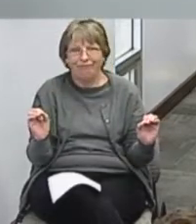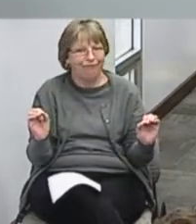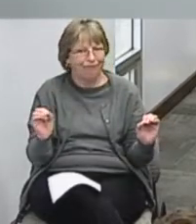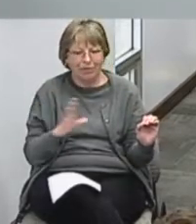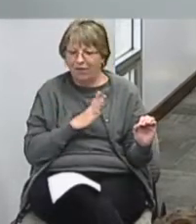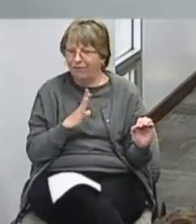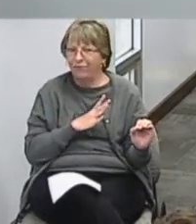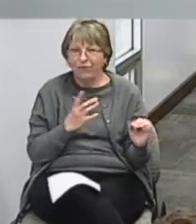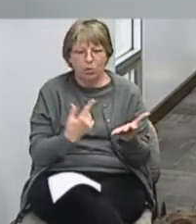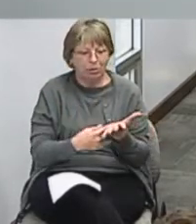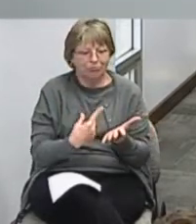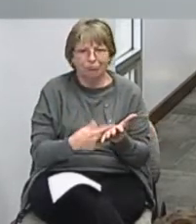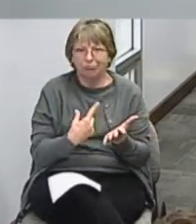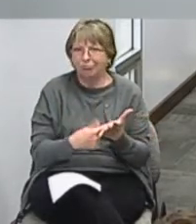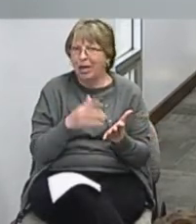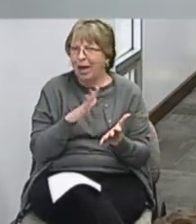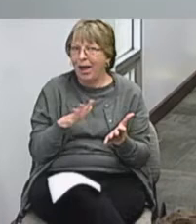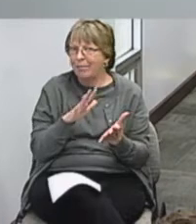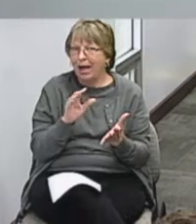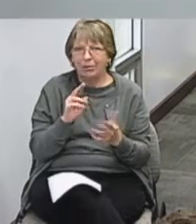formal discussion of the name.